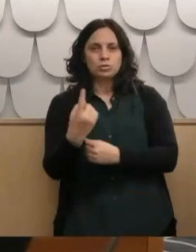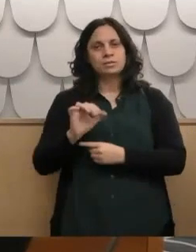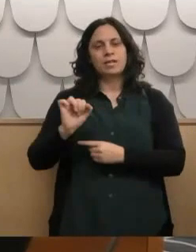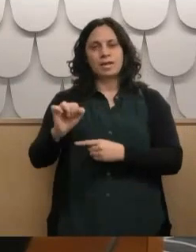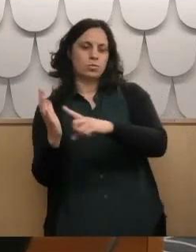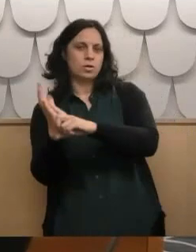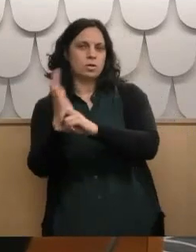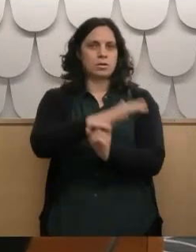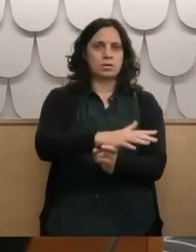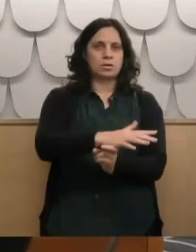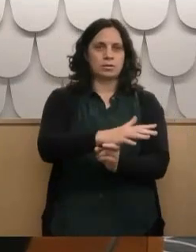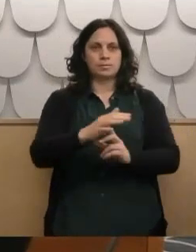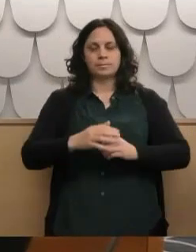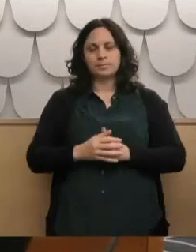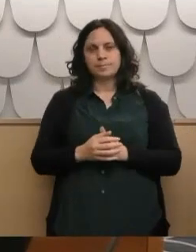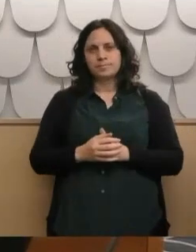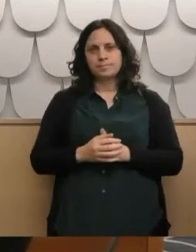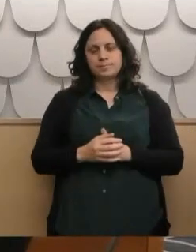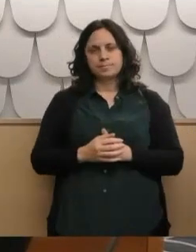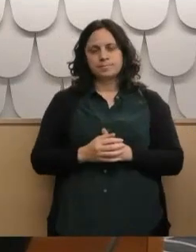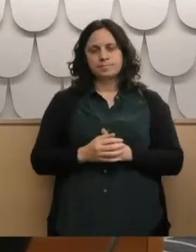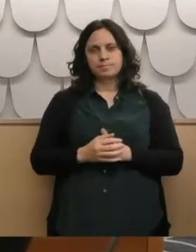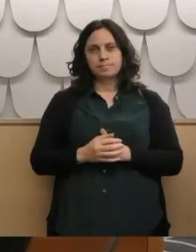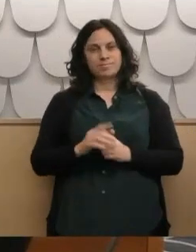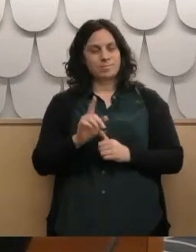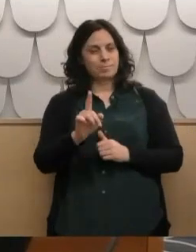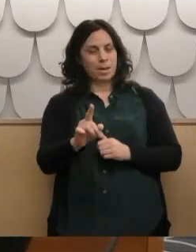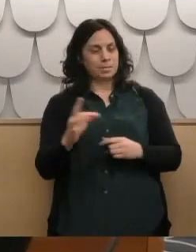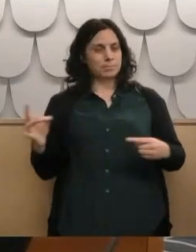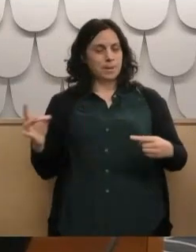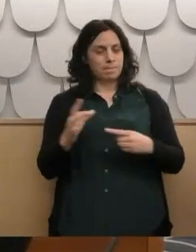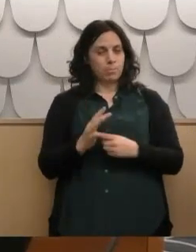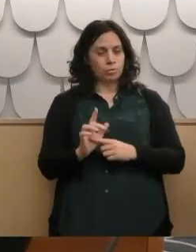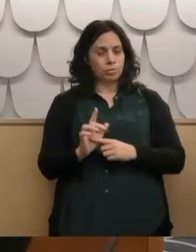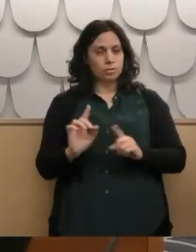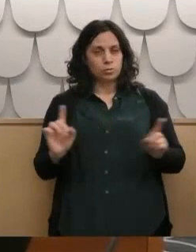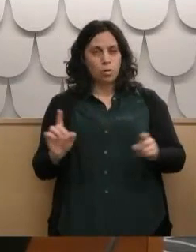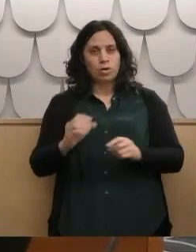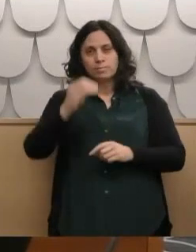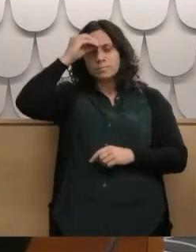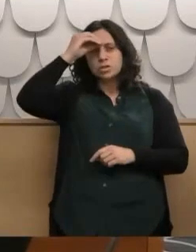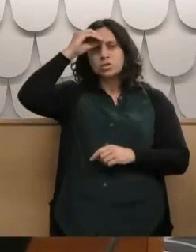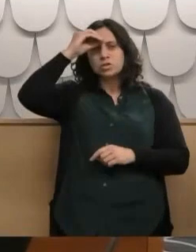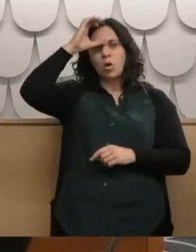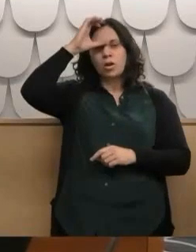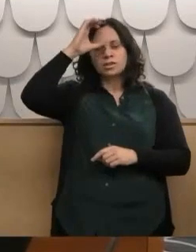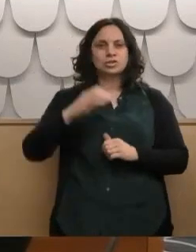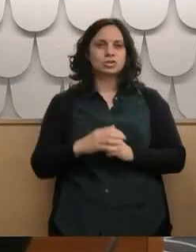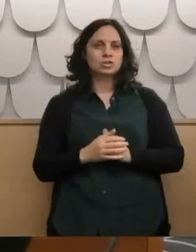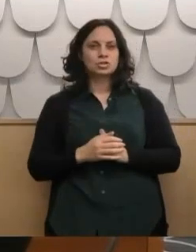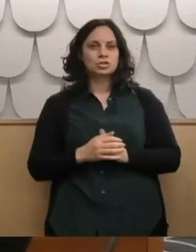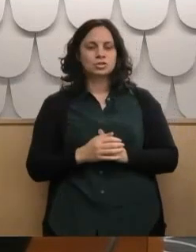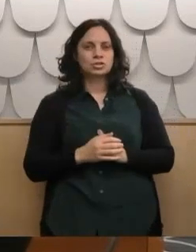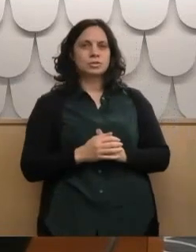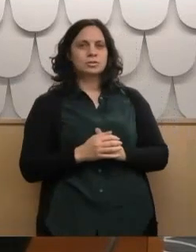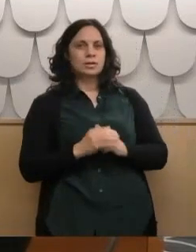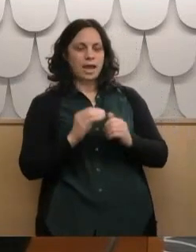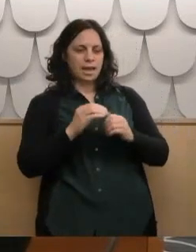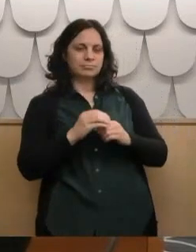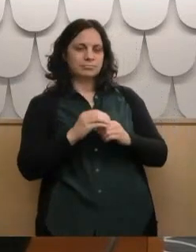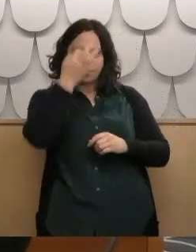Really importantly, it's about increasing the knowledge and the capacity of the faith community as a